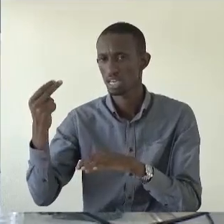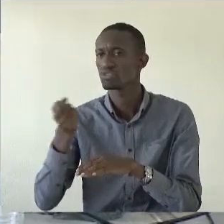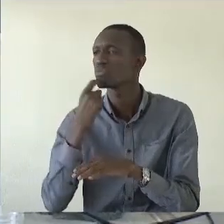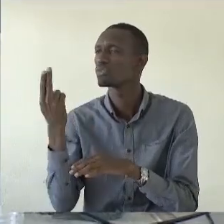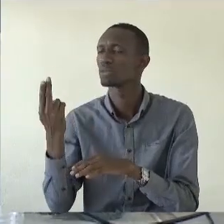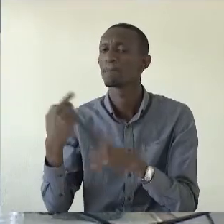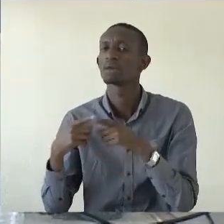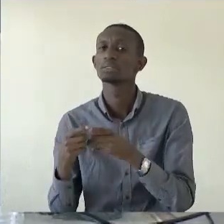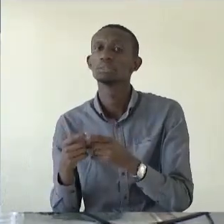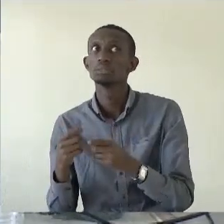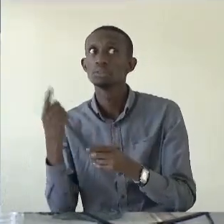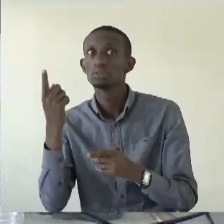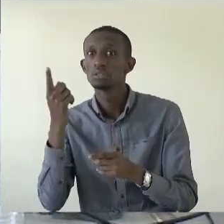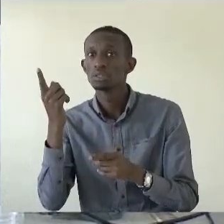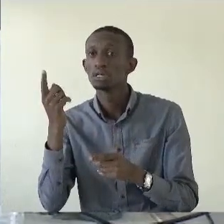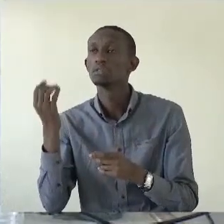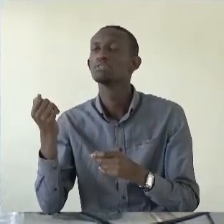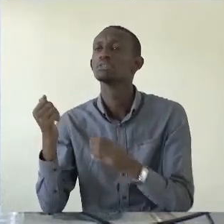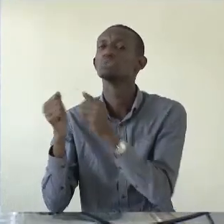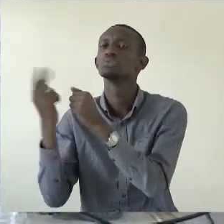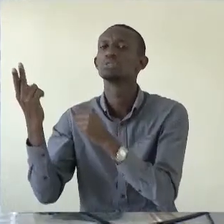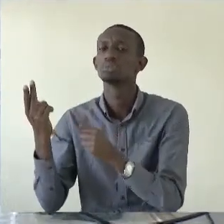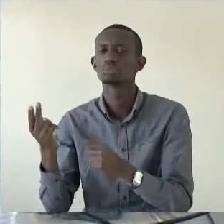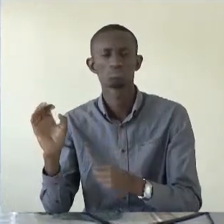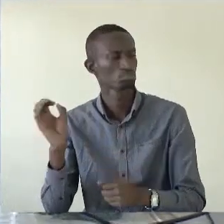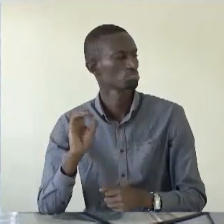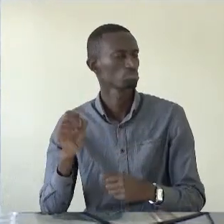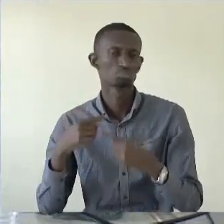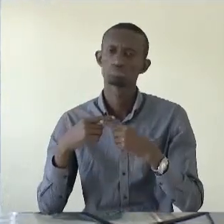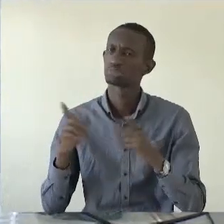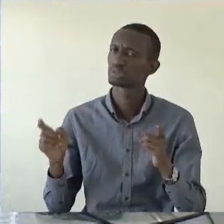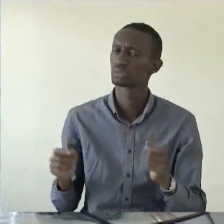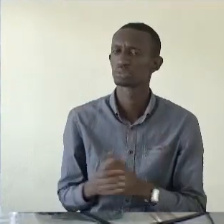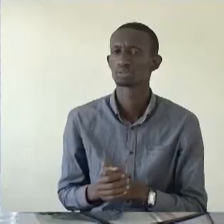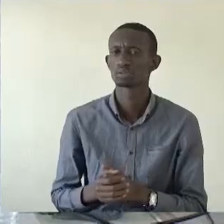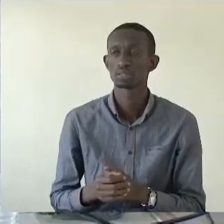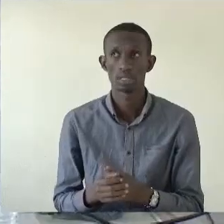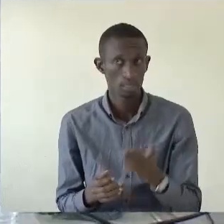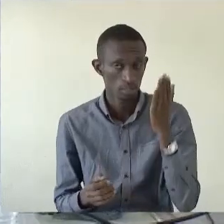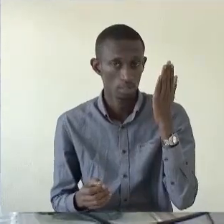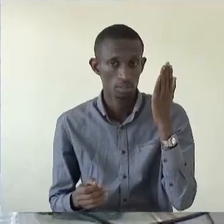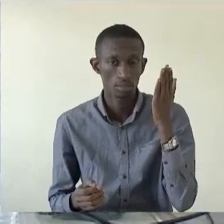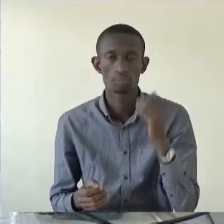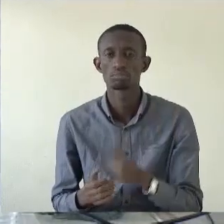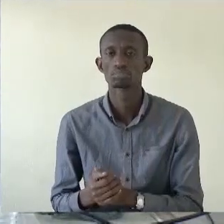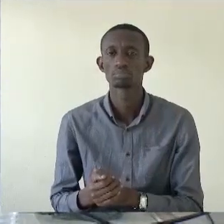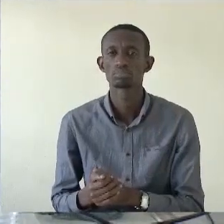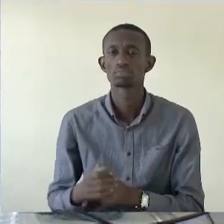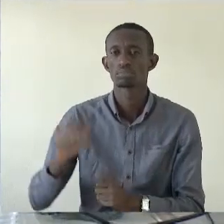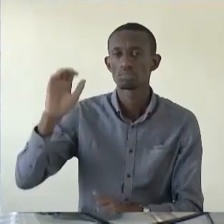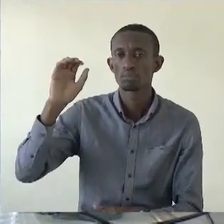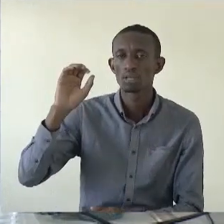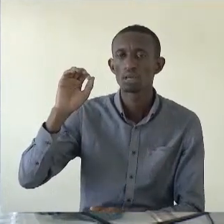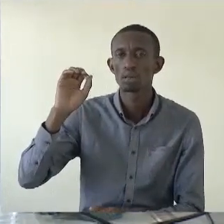not an alkene. So is it, so we said this is for the alkanes, this is for